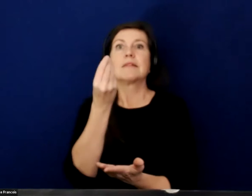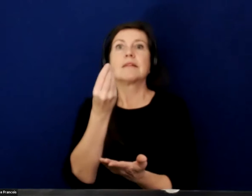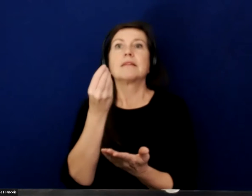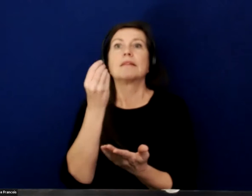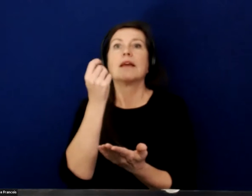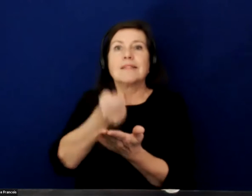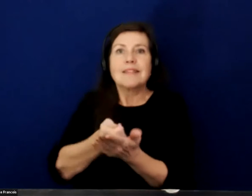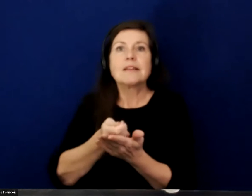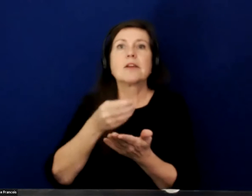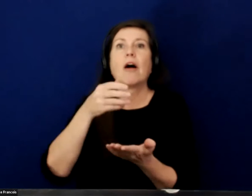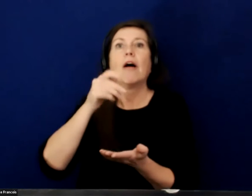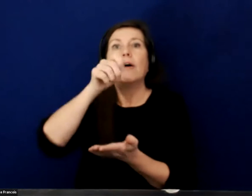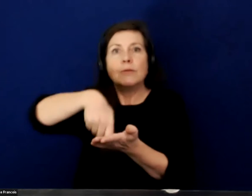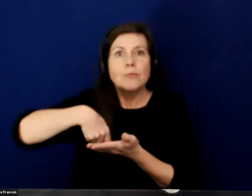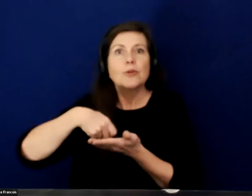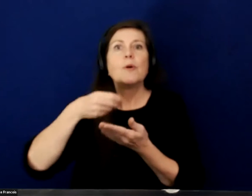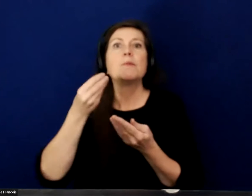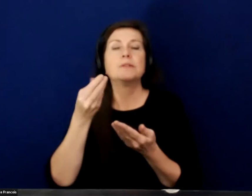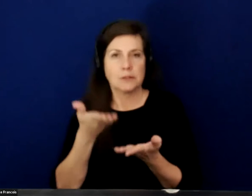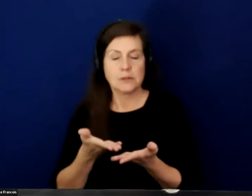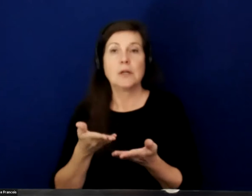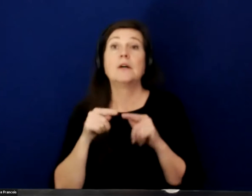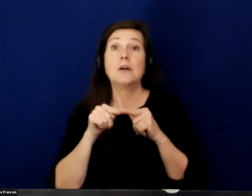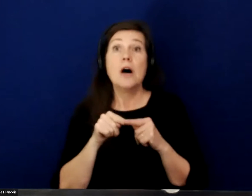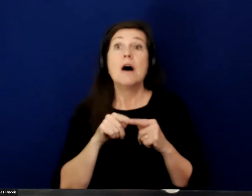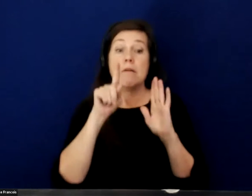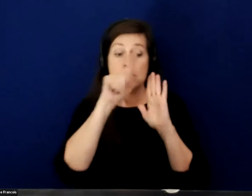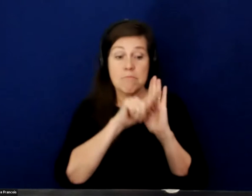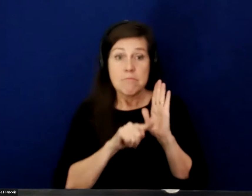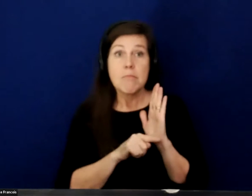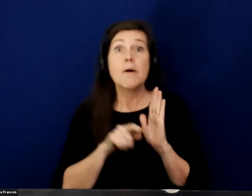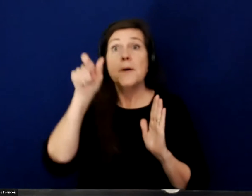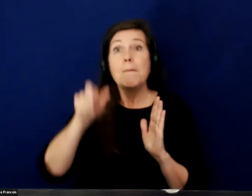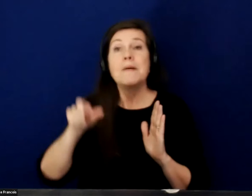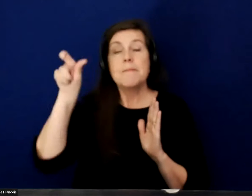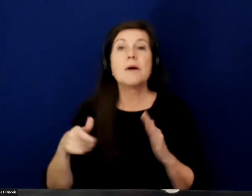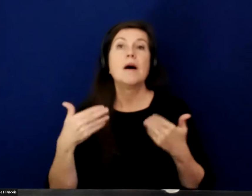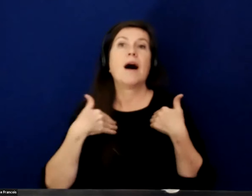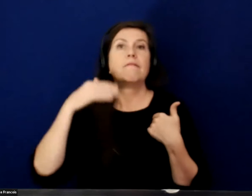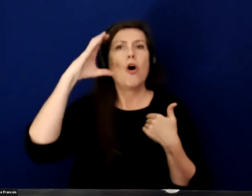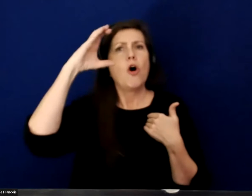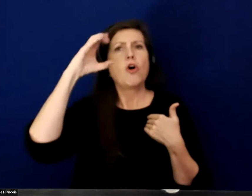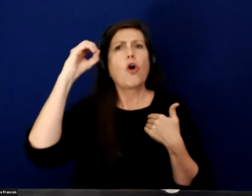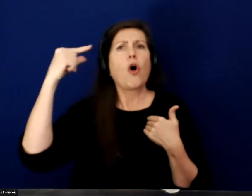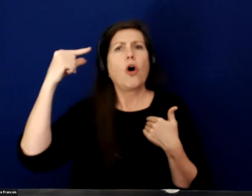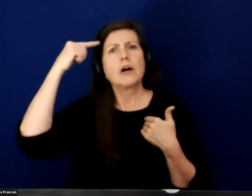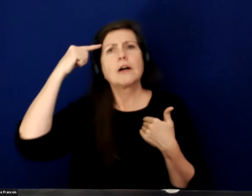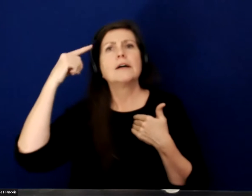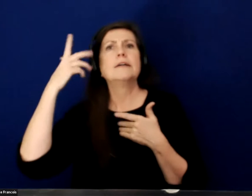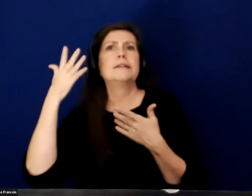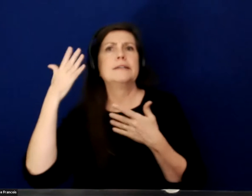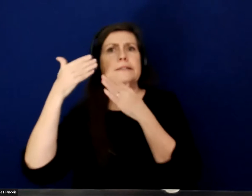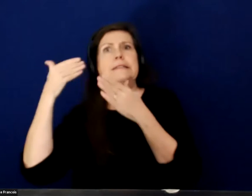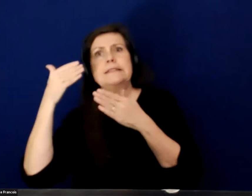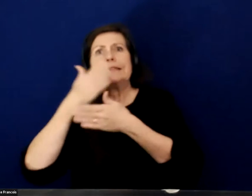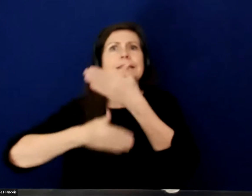cognitive disabilities. And if you're supposed to report on the requirements for people with cognitive disabilities to the Commission, how on earth are you going to do that if you don't want to speak to the